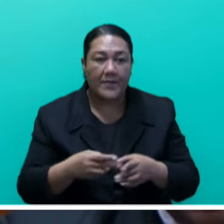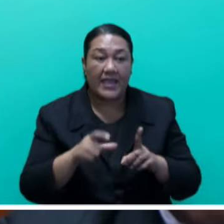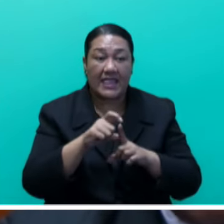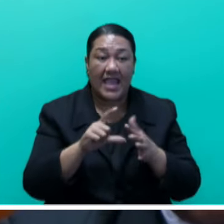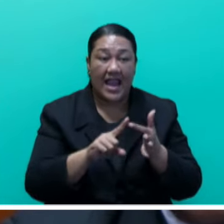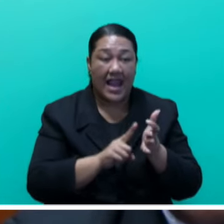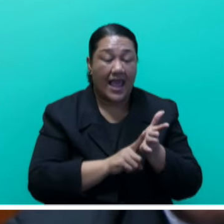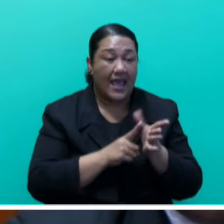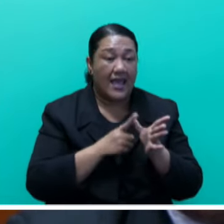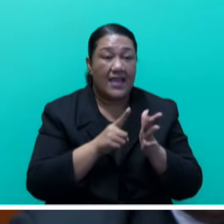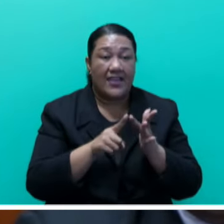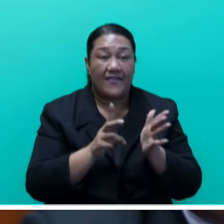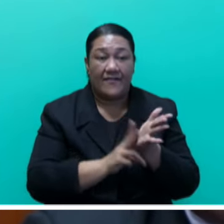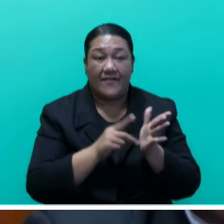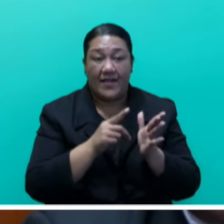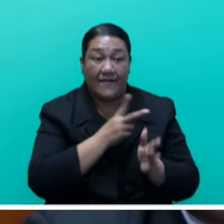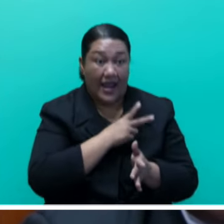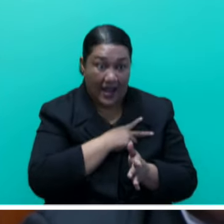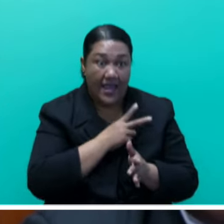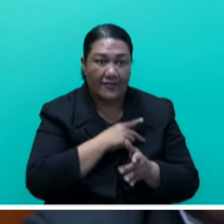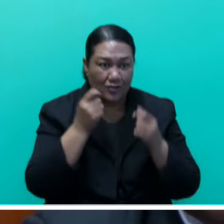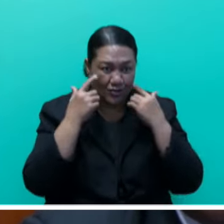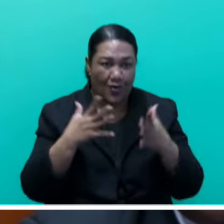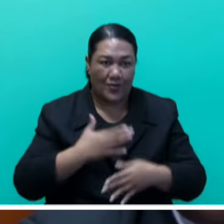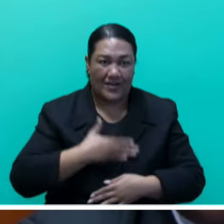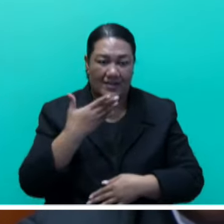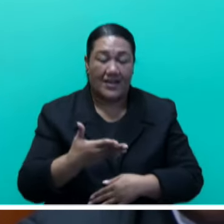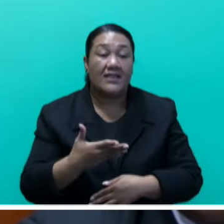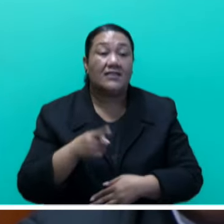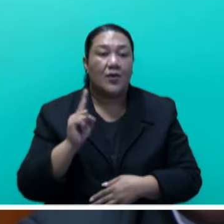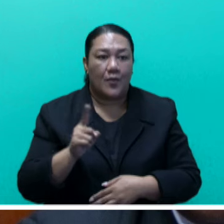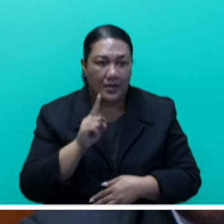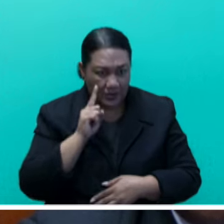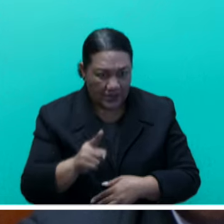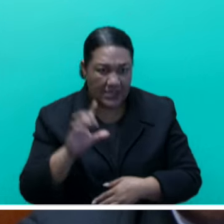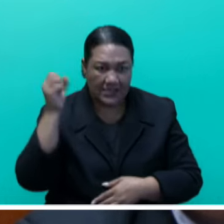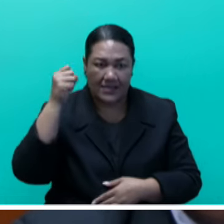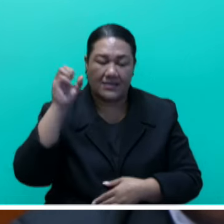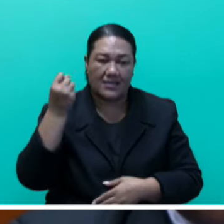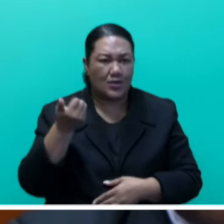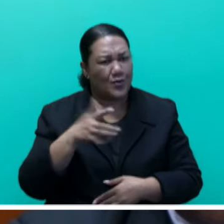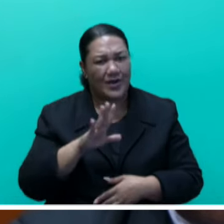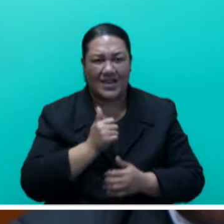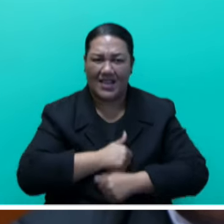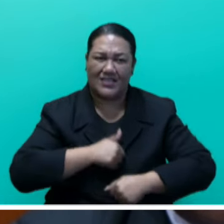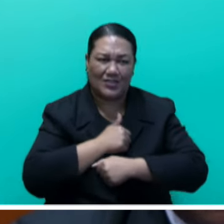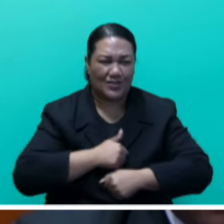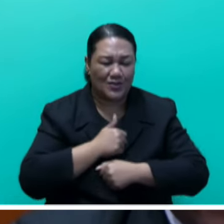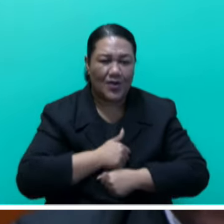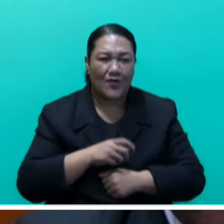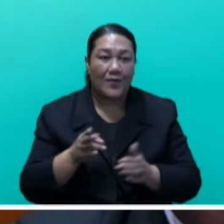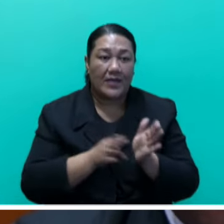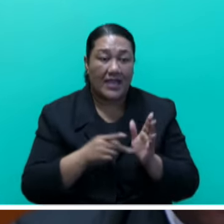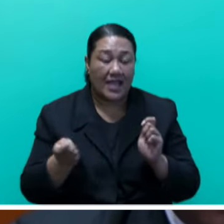shown interest, and we hope this initiative for our women will realize the successes already enjoyed by the Anaita Siri